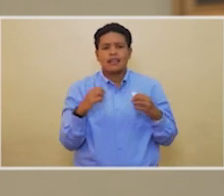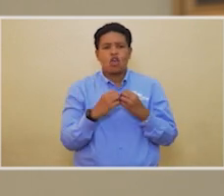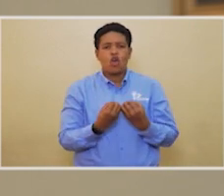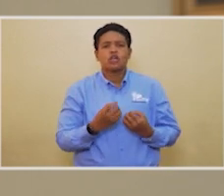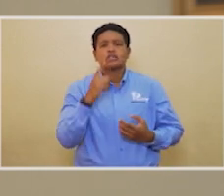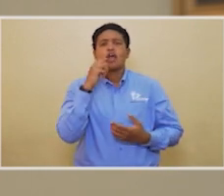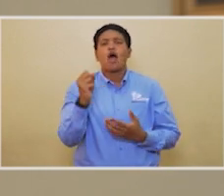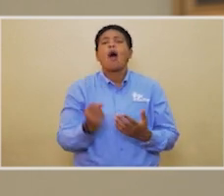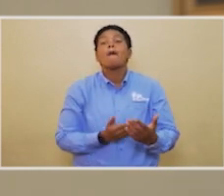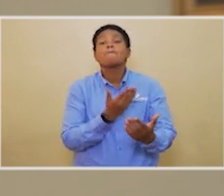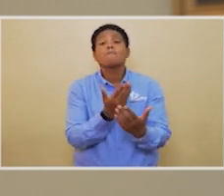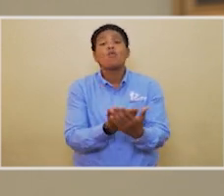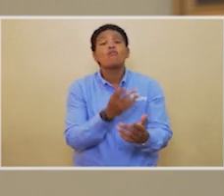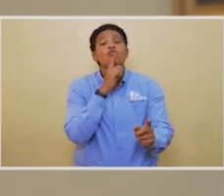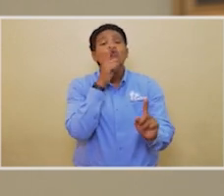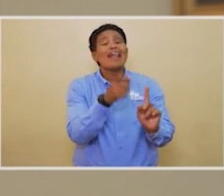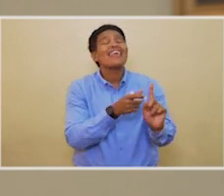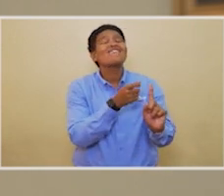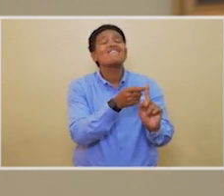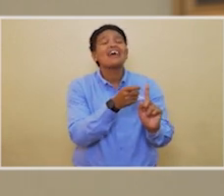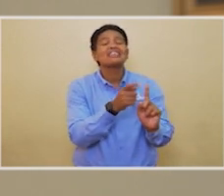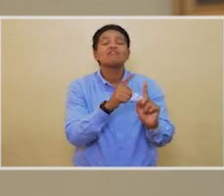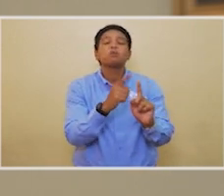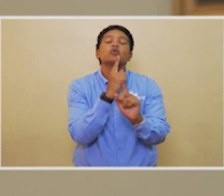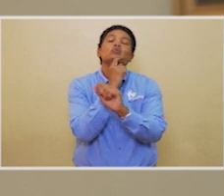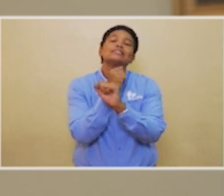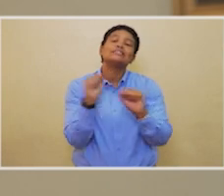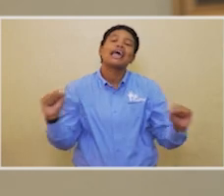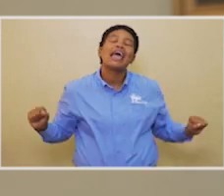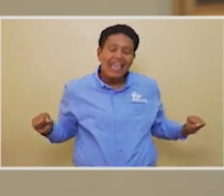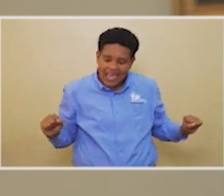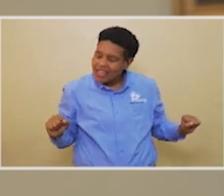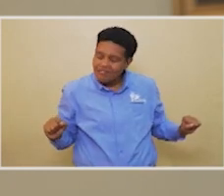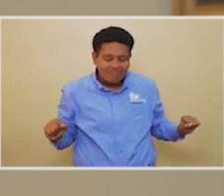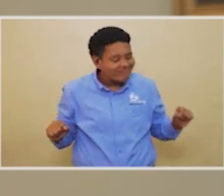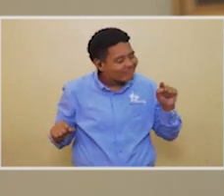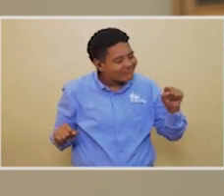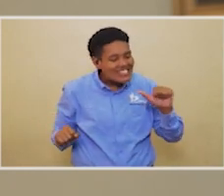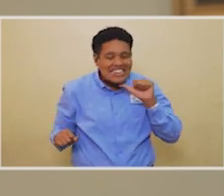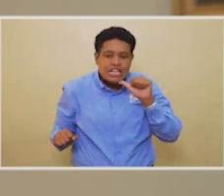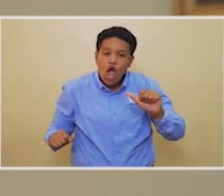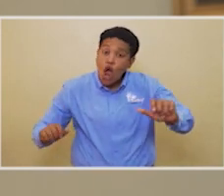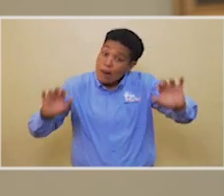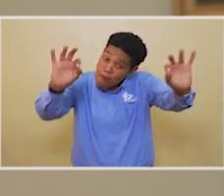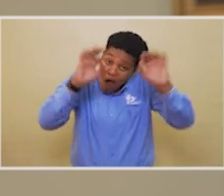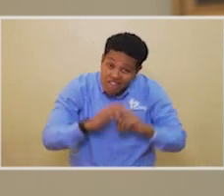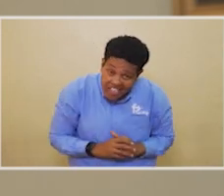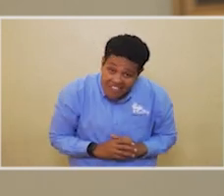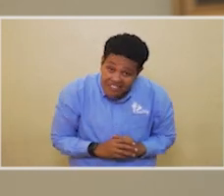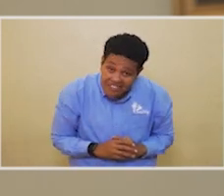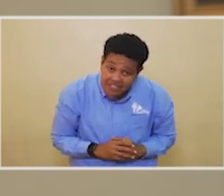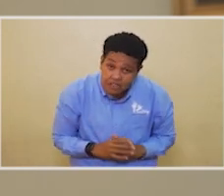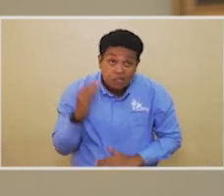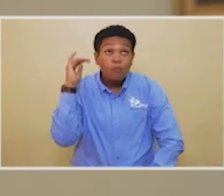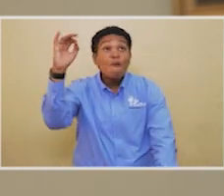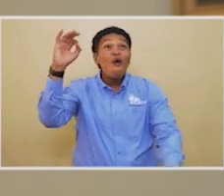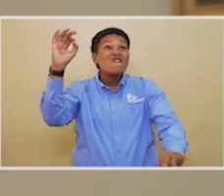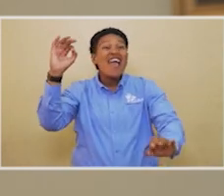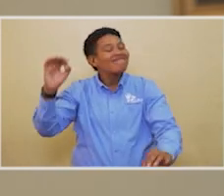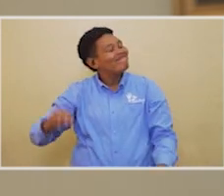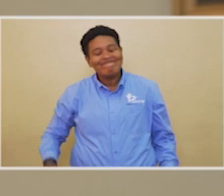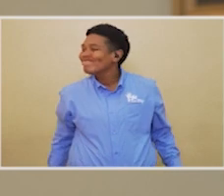be effective and safe. They are not perfect, but we